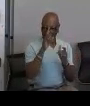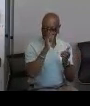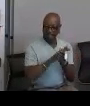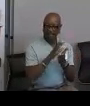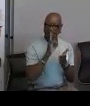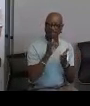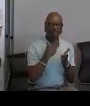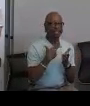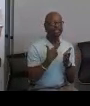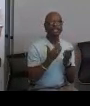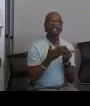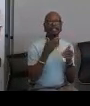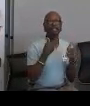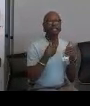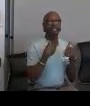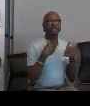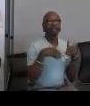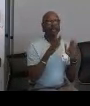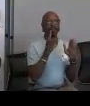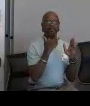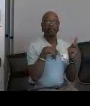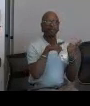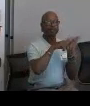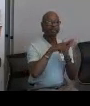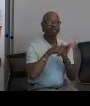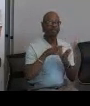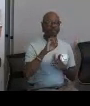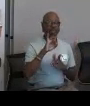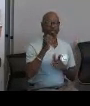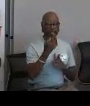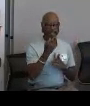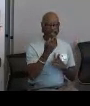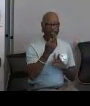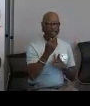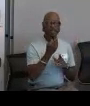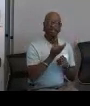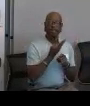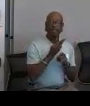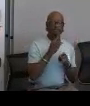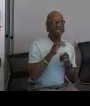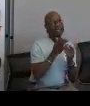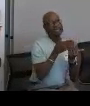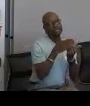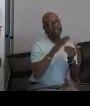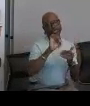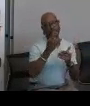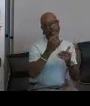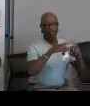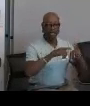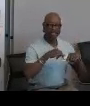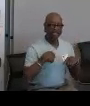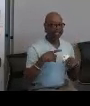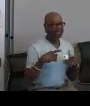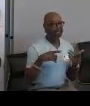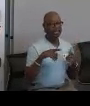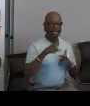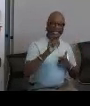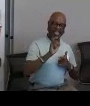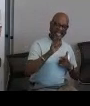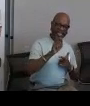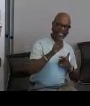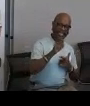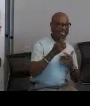entry point for blind people who want to explore coding using a lightweight code base and tangible output that has a real